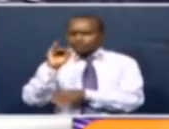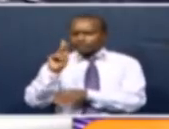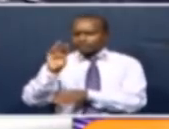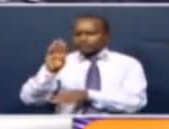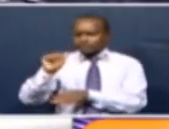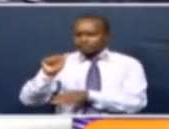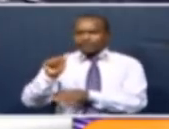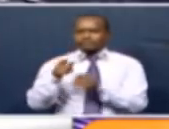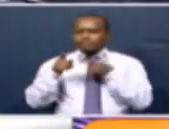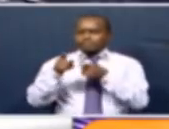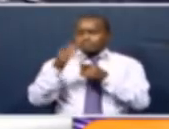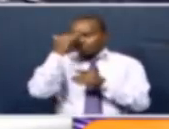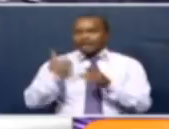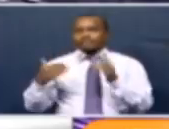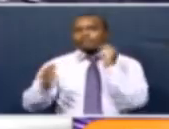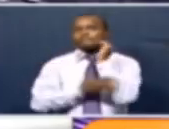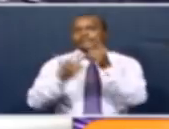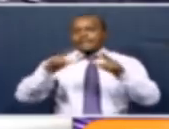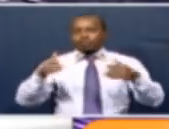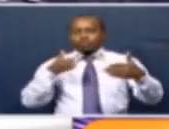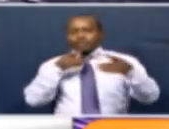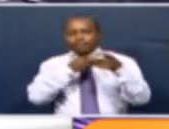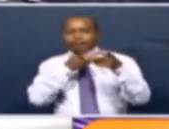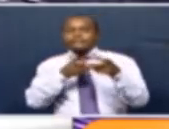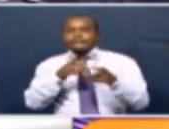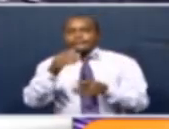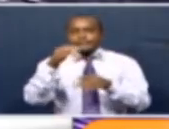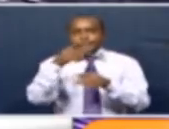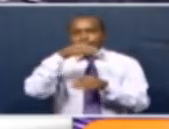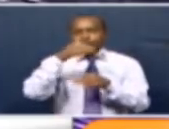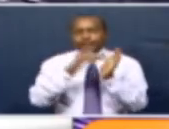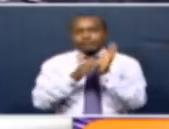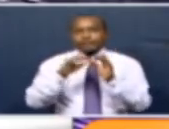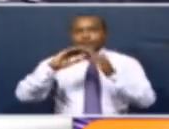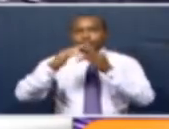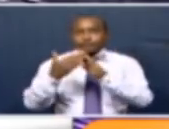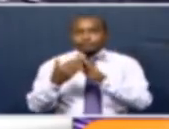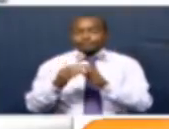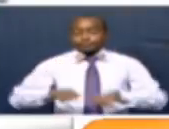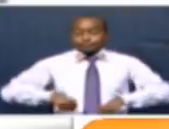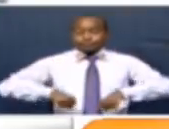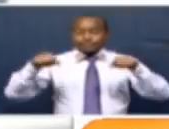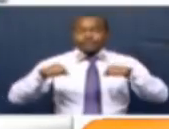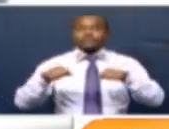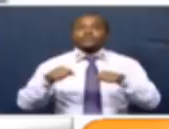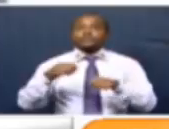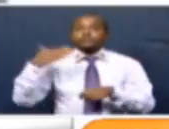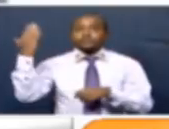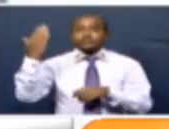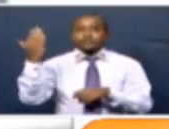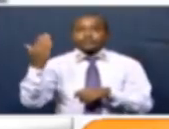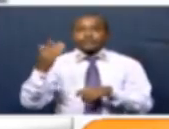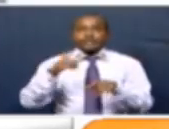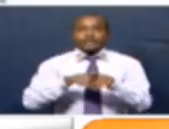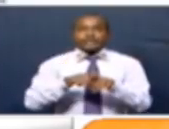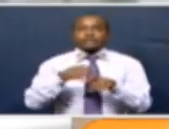for using derogatory language against the Kamba community. The commission's chair, Francis Olukapara, spoke as Makueni County Assembly passed a